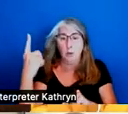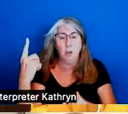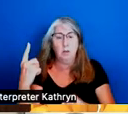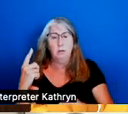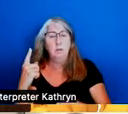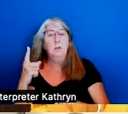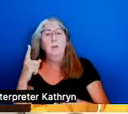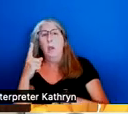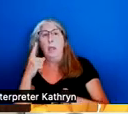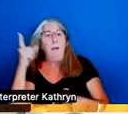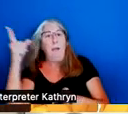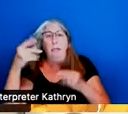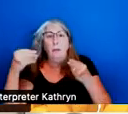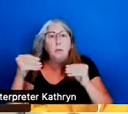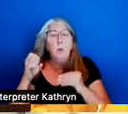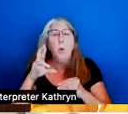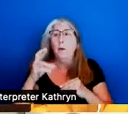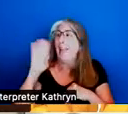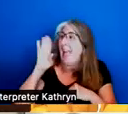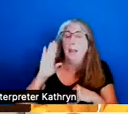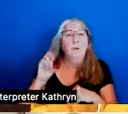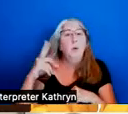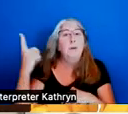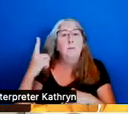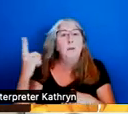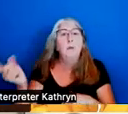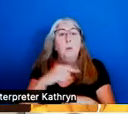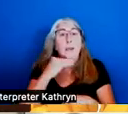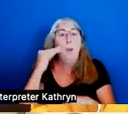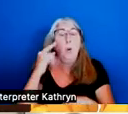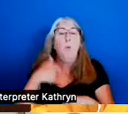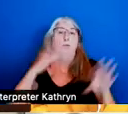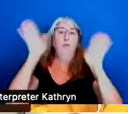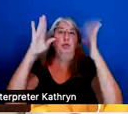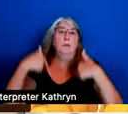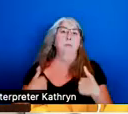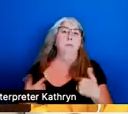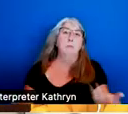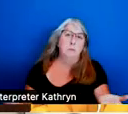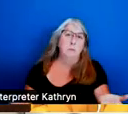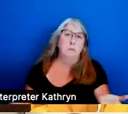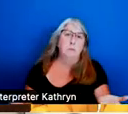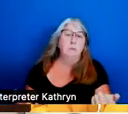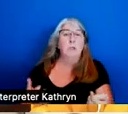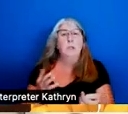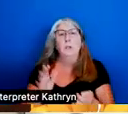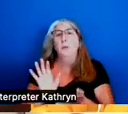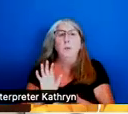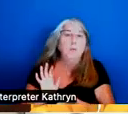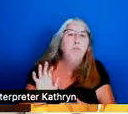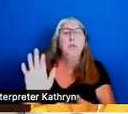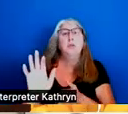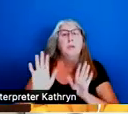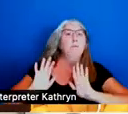store, I will get in trouble when I get home. And it was pushing, calling